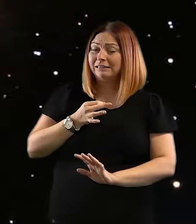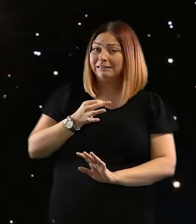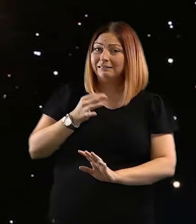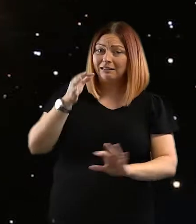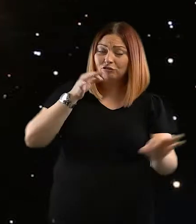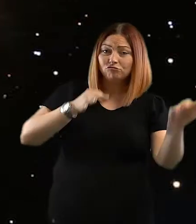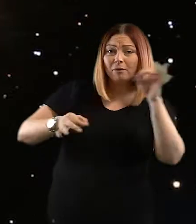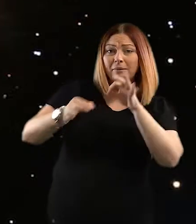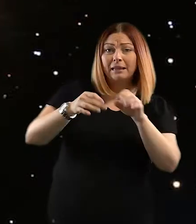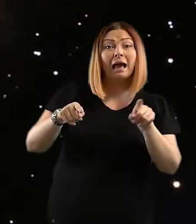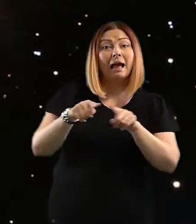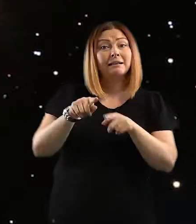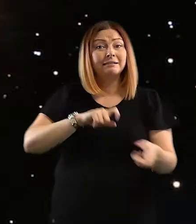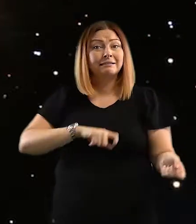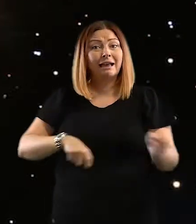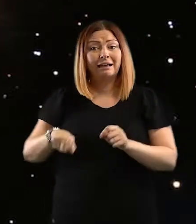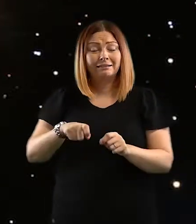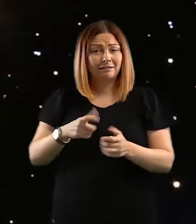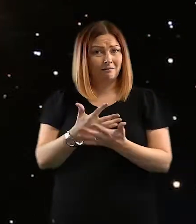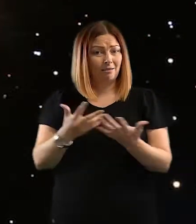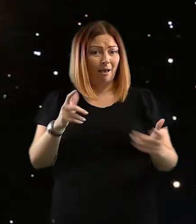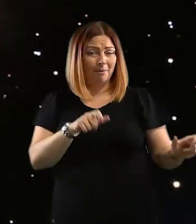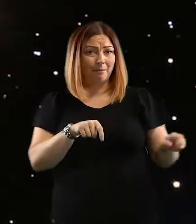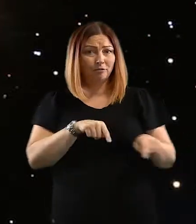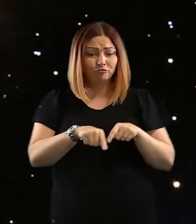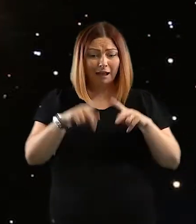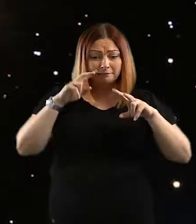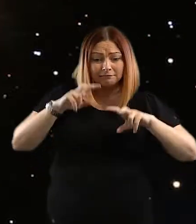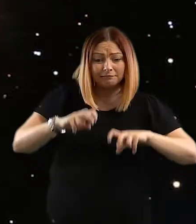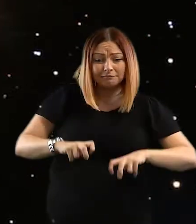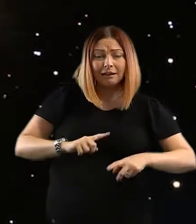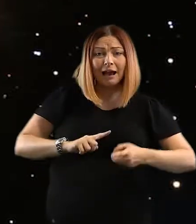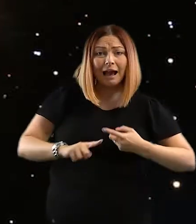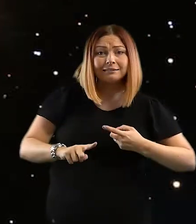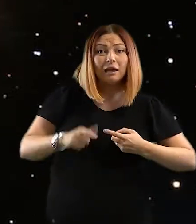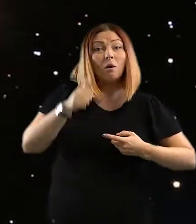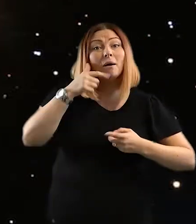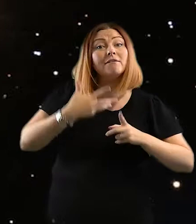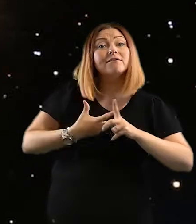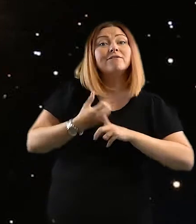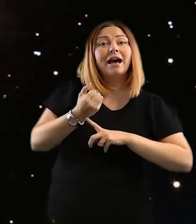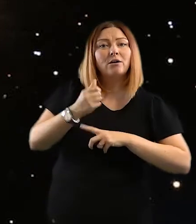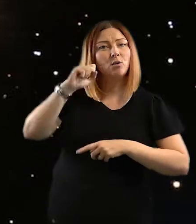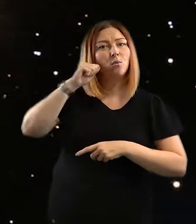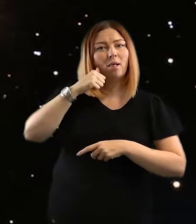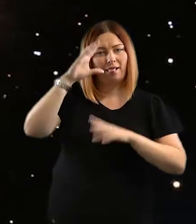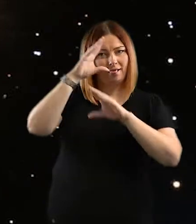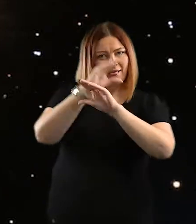And a lot of people around the world are trying to find the answer. And when we do, you will hear about it.